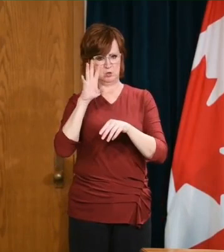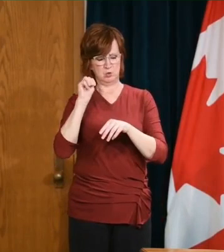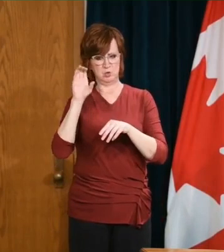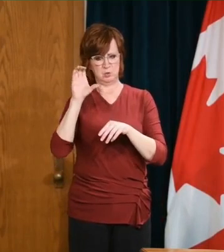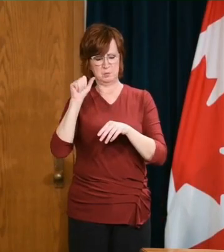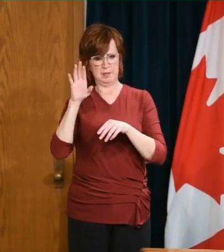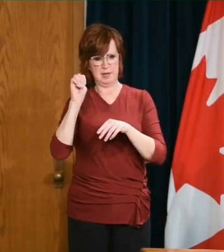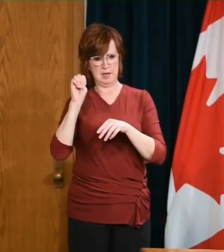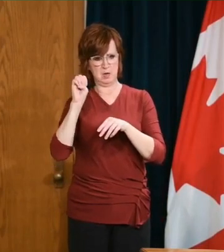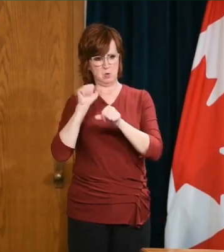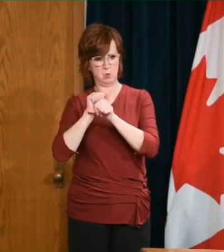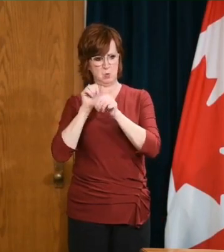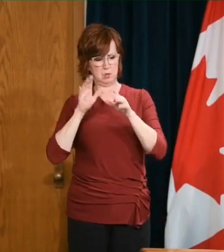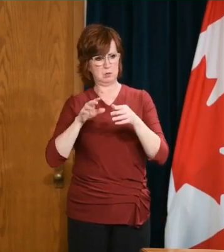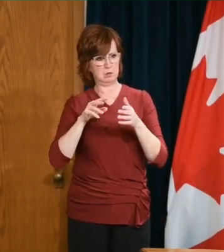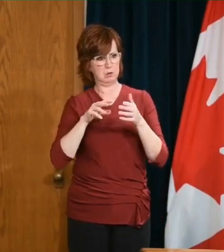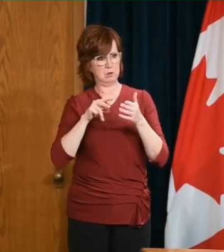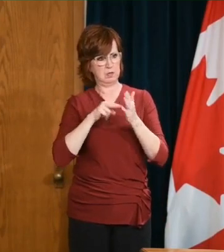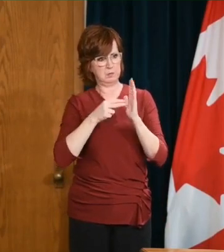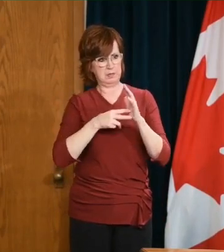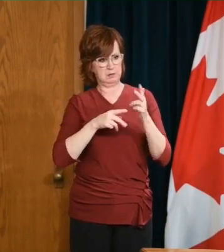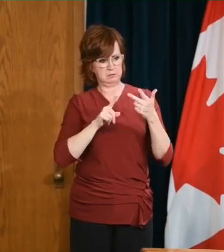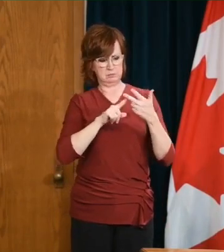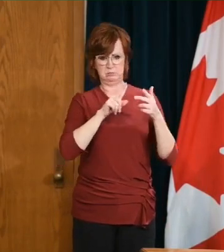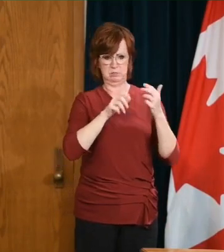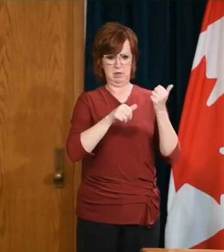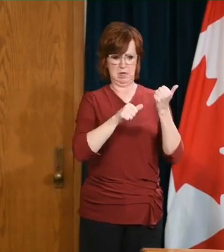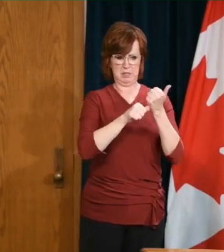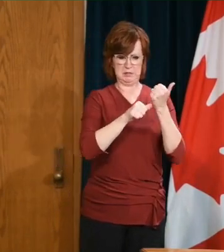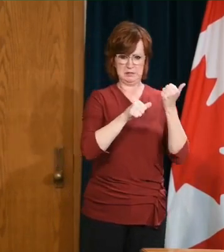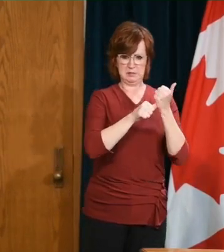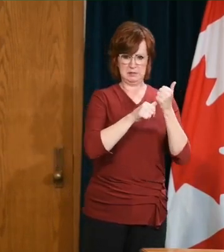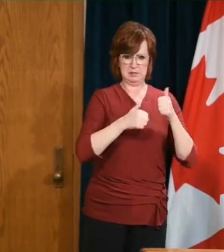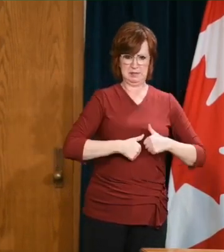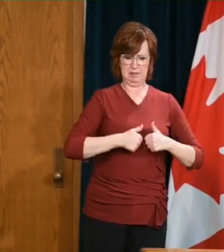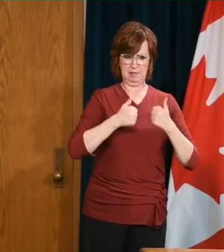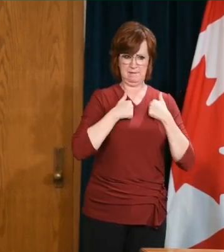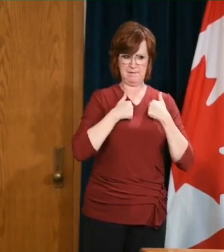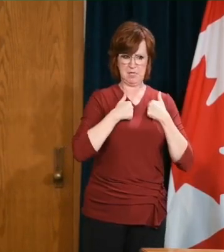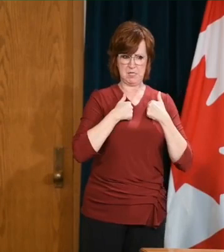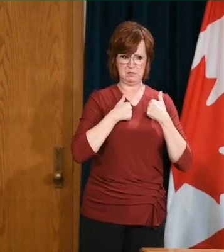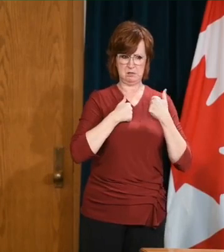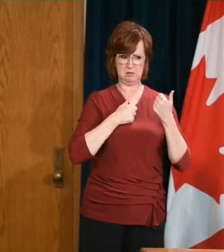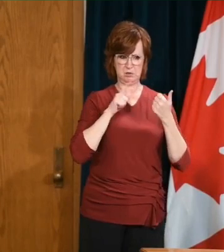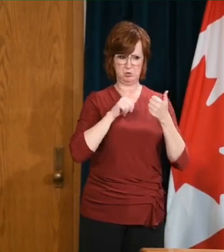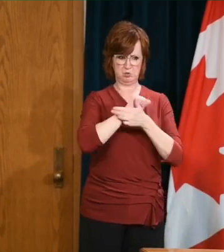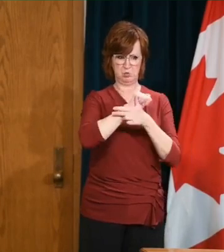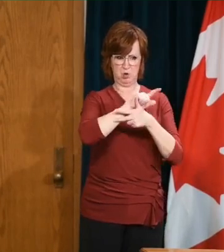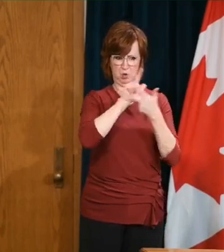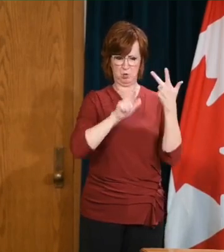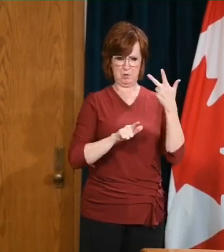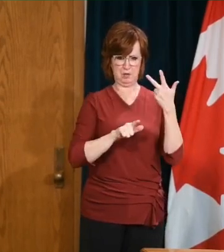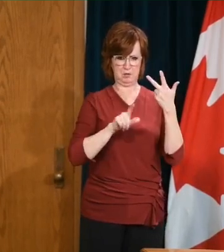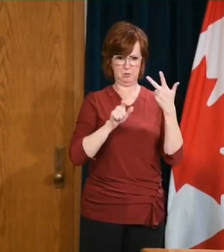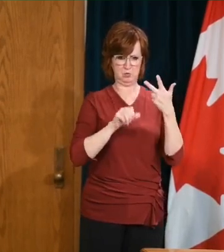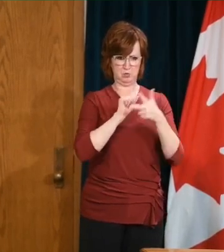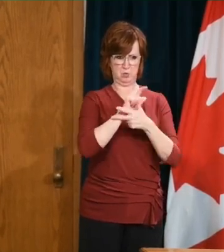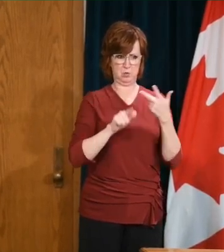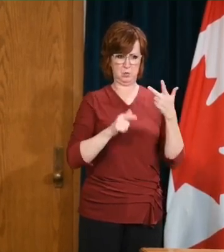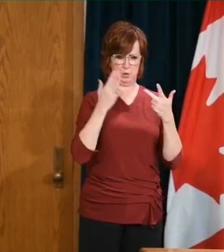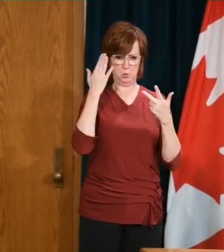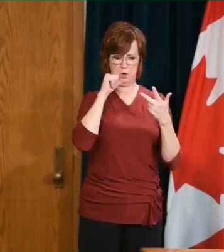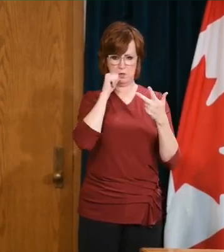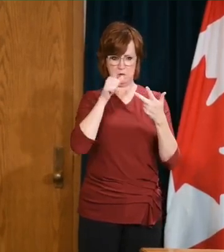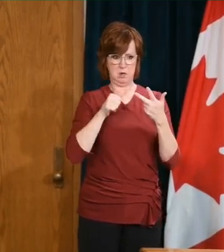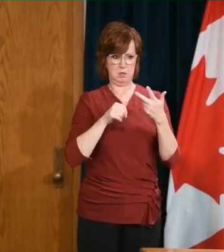we already have a case in one of those homes and there are seniors living there, why not extend it more broadly to apply to